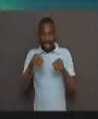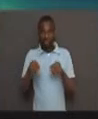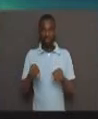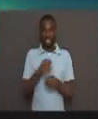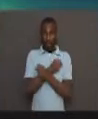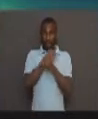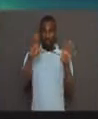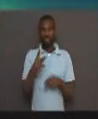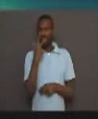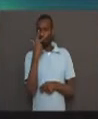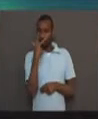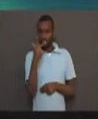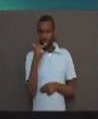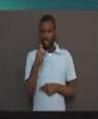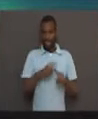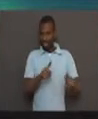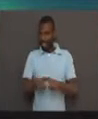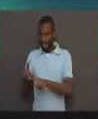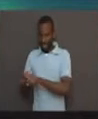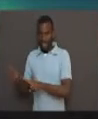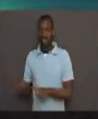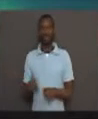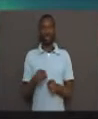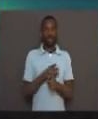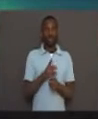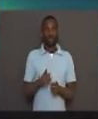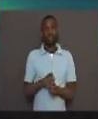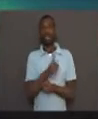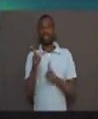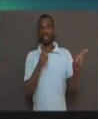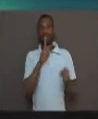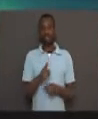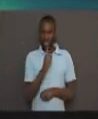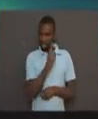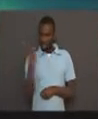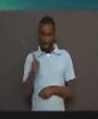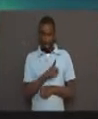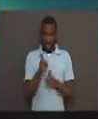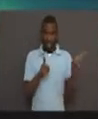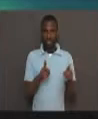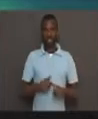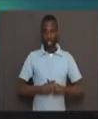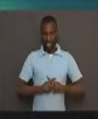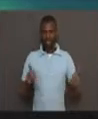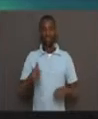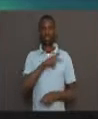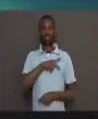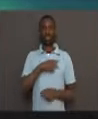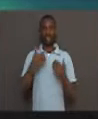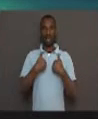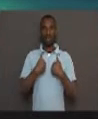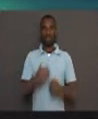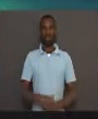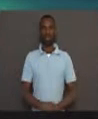3 different beams. Each beam has different properties.